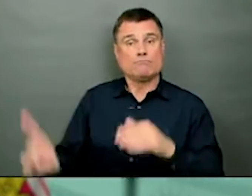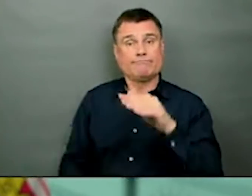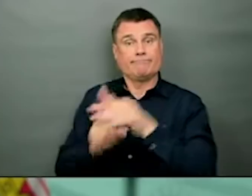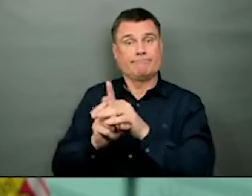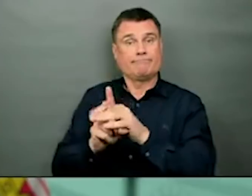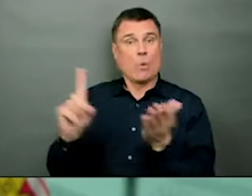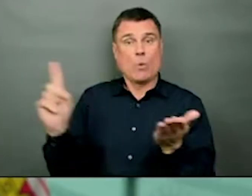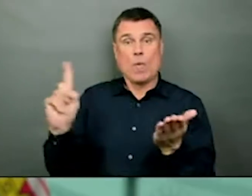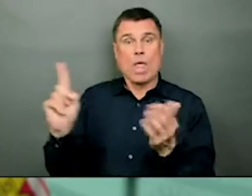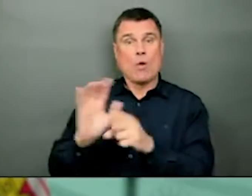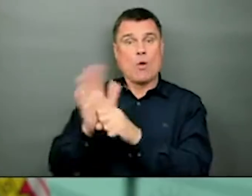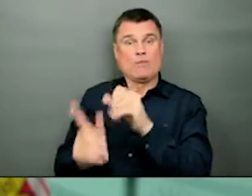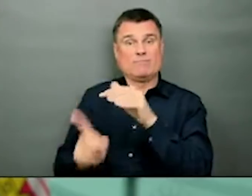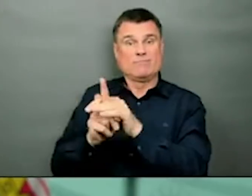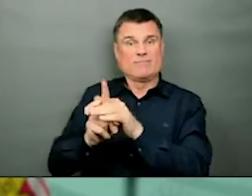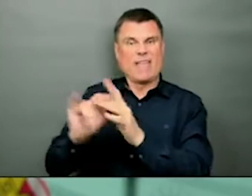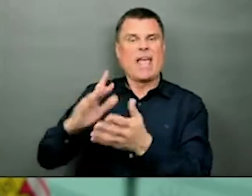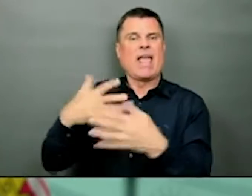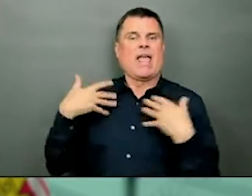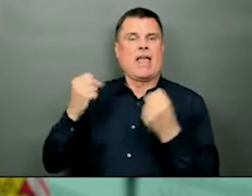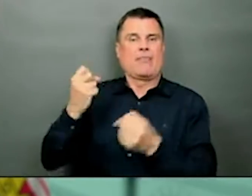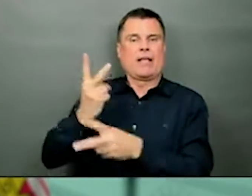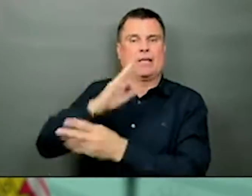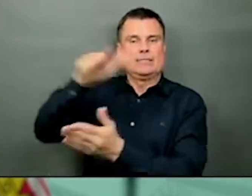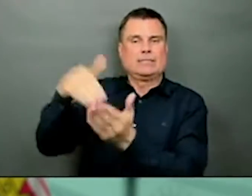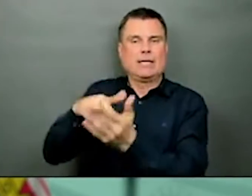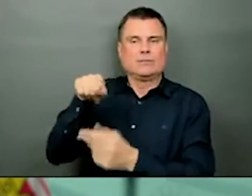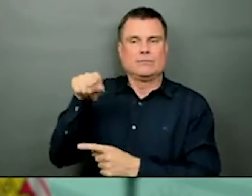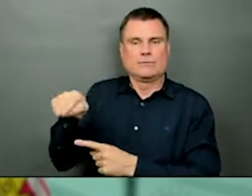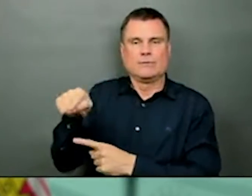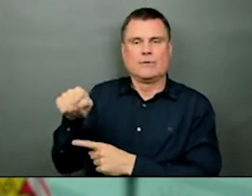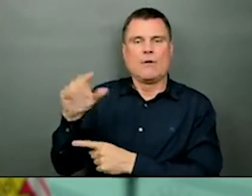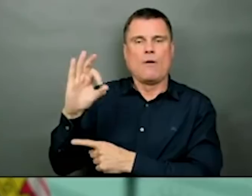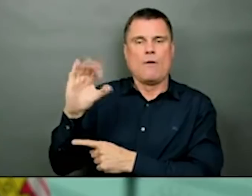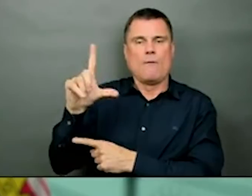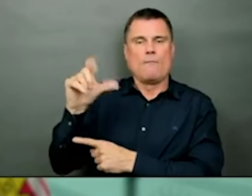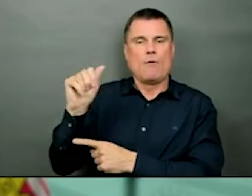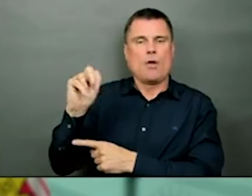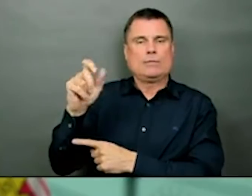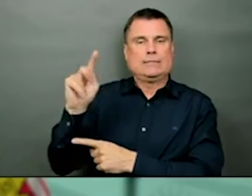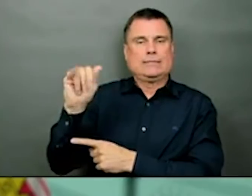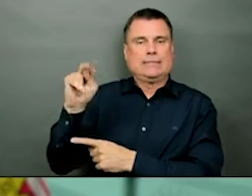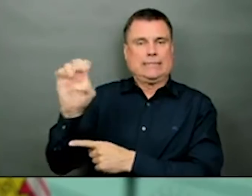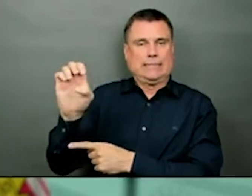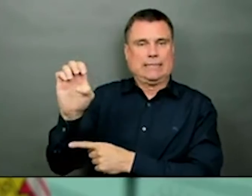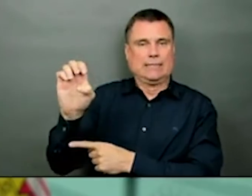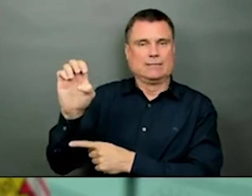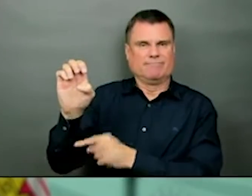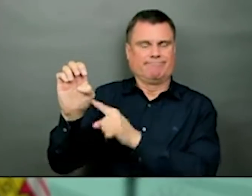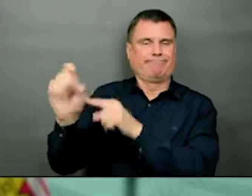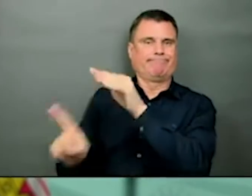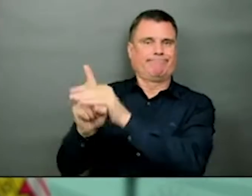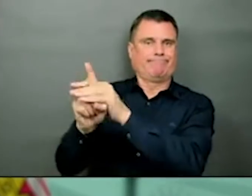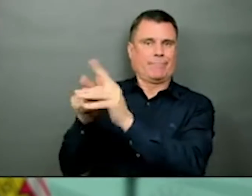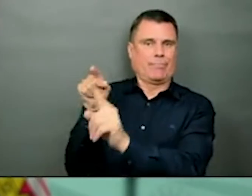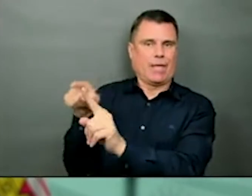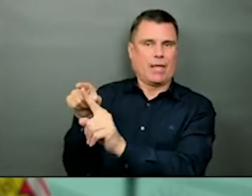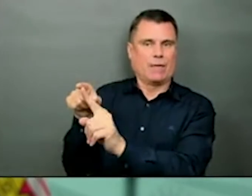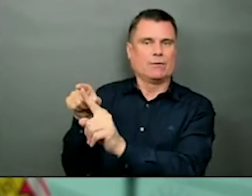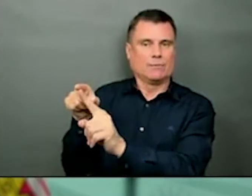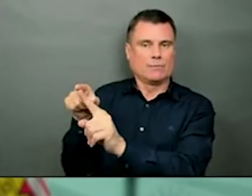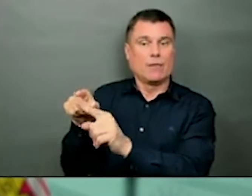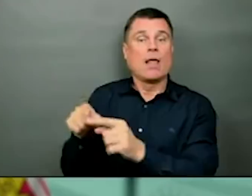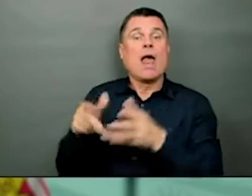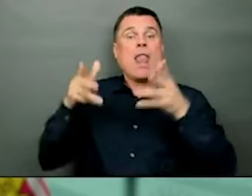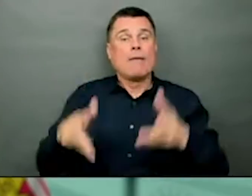Care Facility. There are 13 active outbreaks in long-term care facilities at this time, and 6 in acute care.